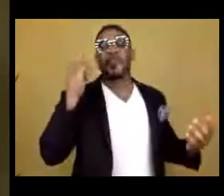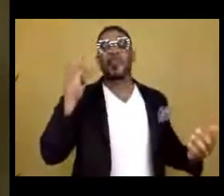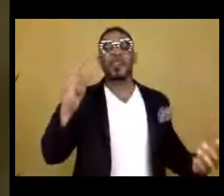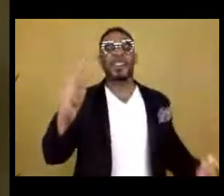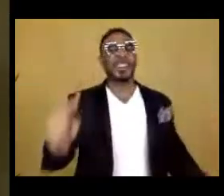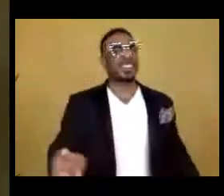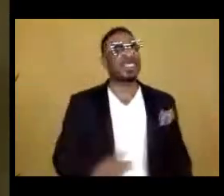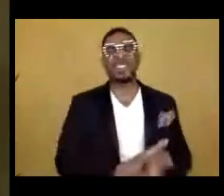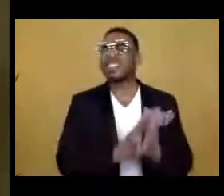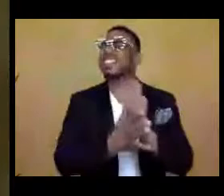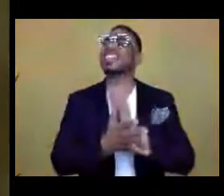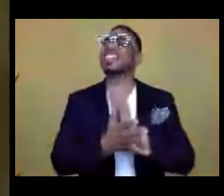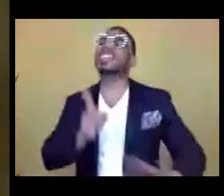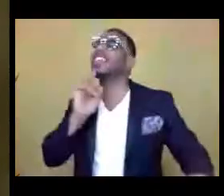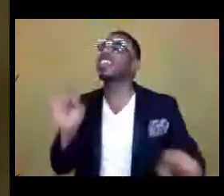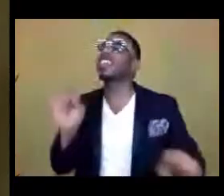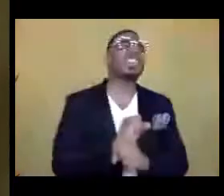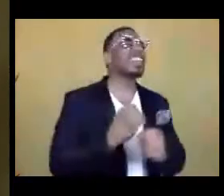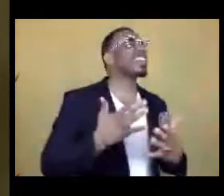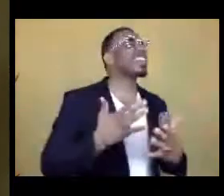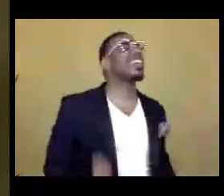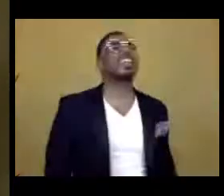for becomes